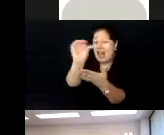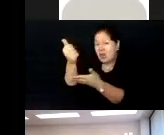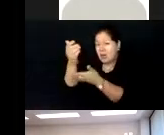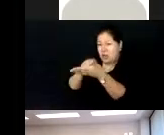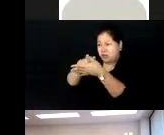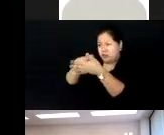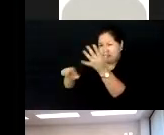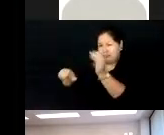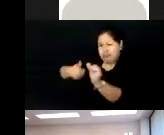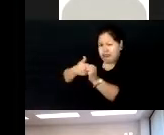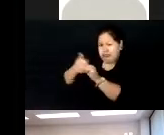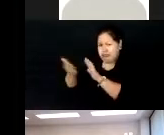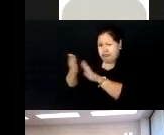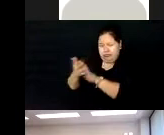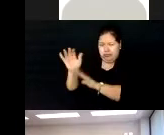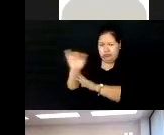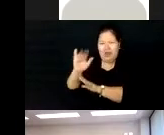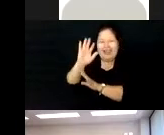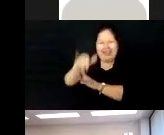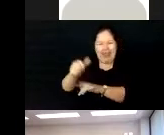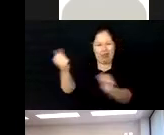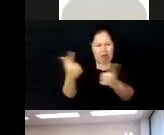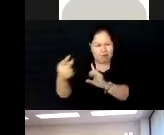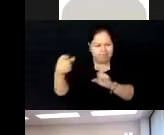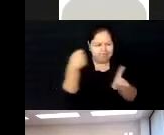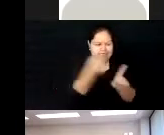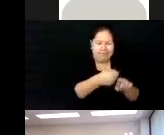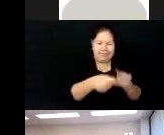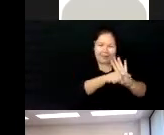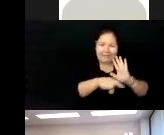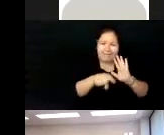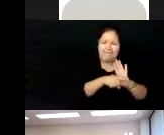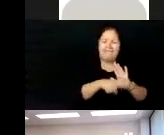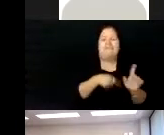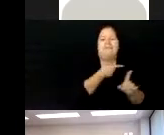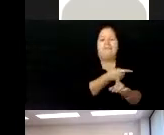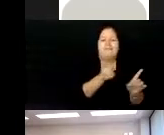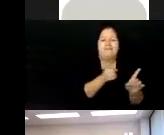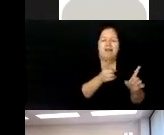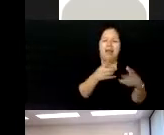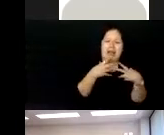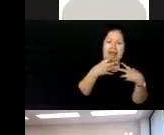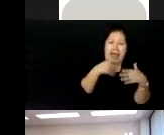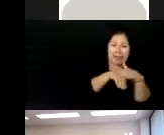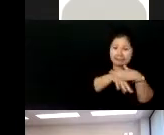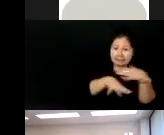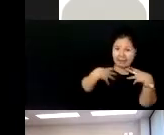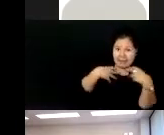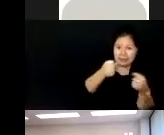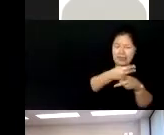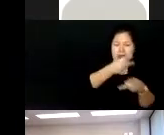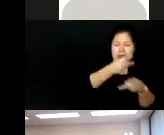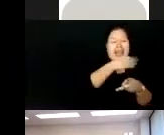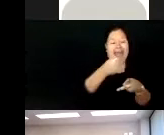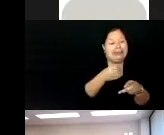these all have profound negative effects on access to healthcare and also health disparities.